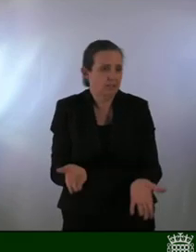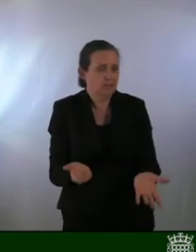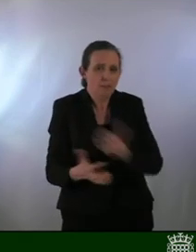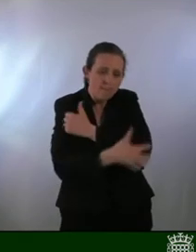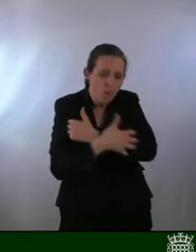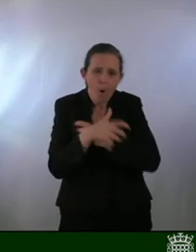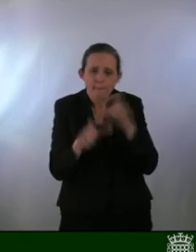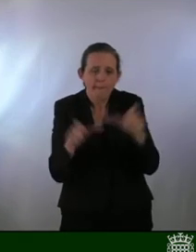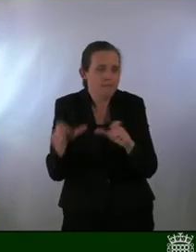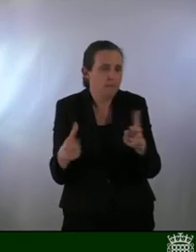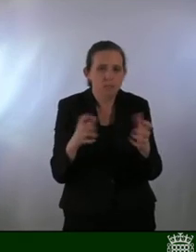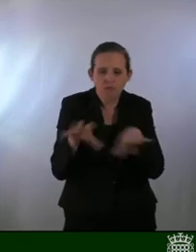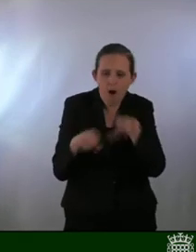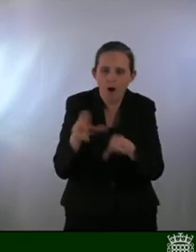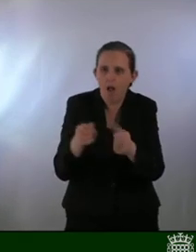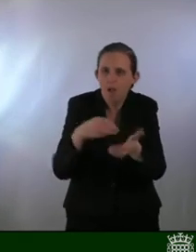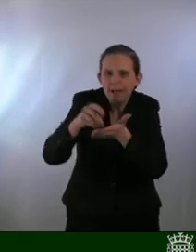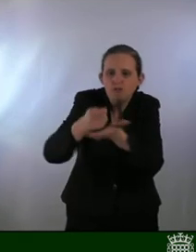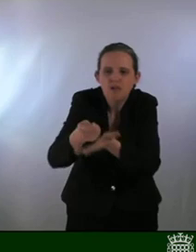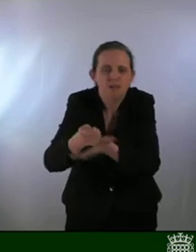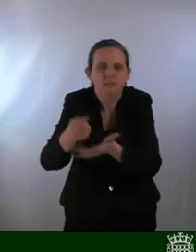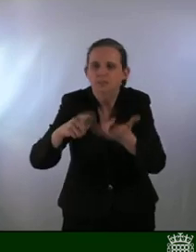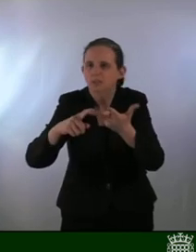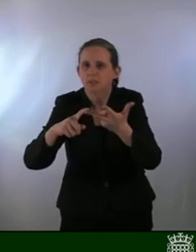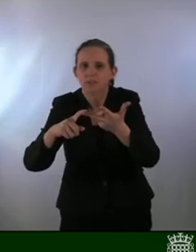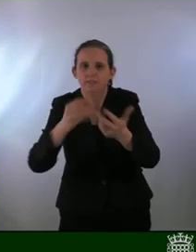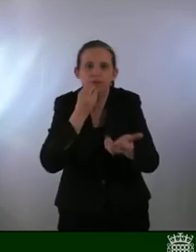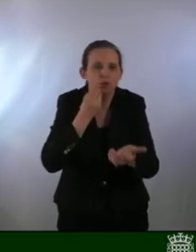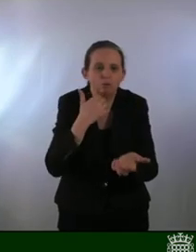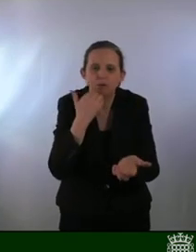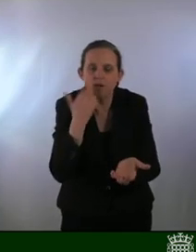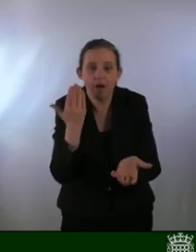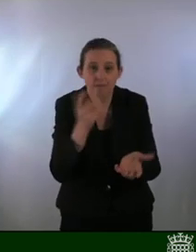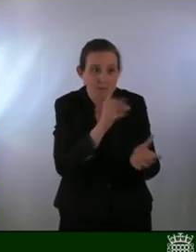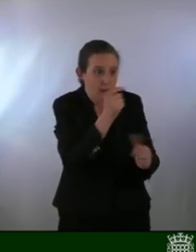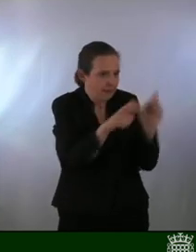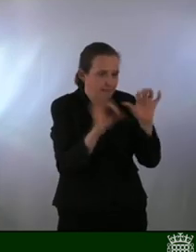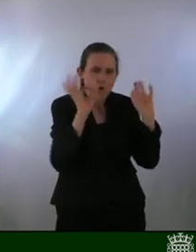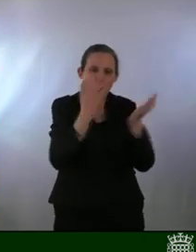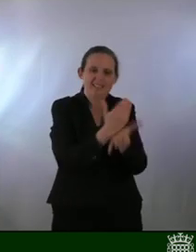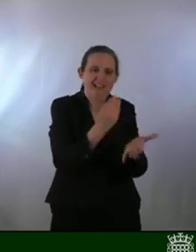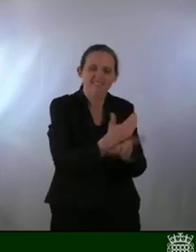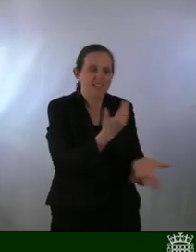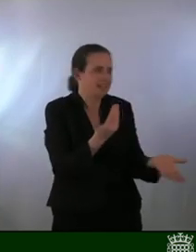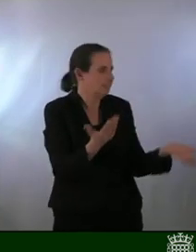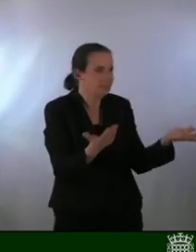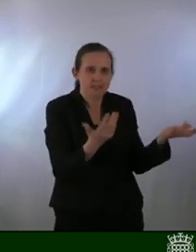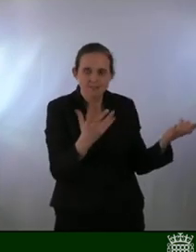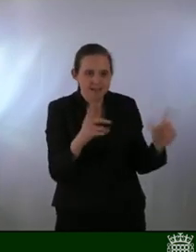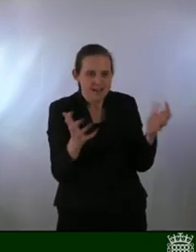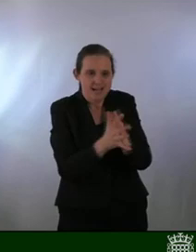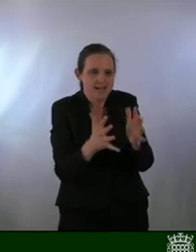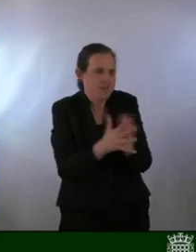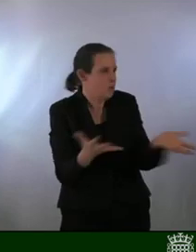rent, those who worry about putting food on their table, those who have no savings to dip into, will be faced with